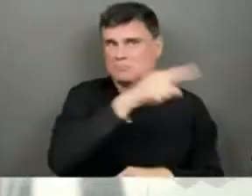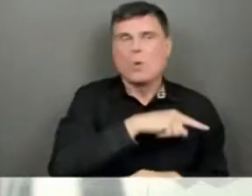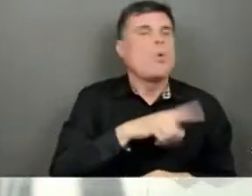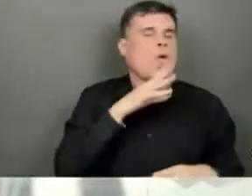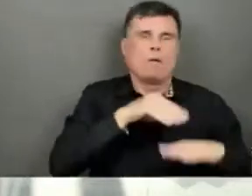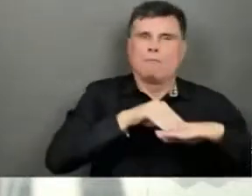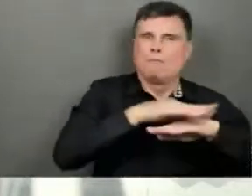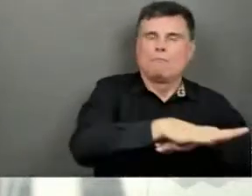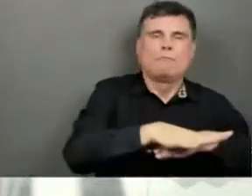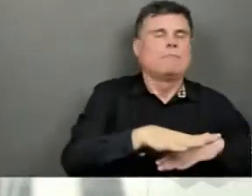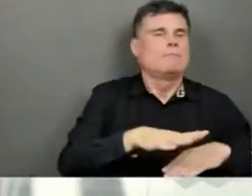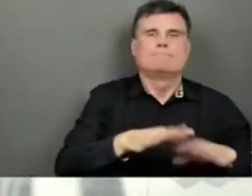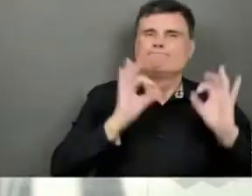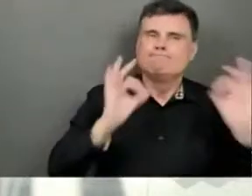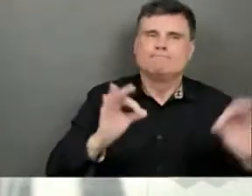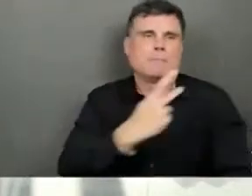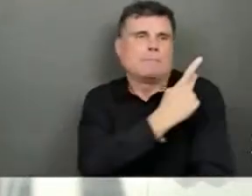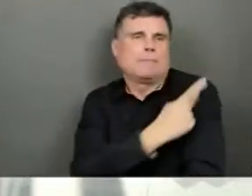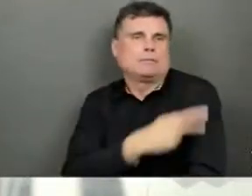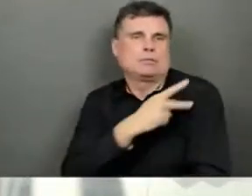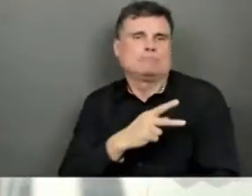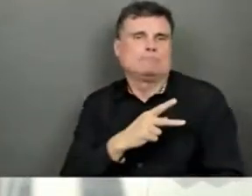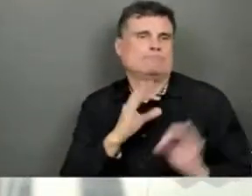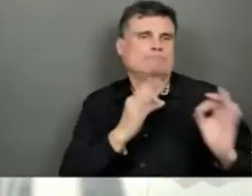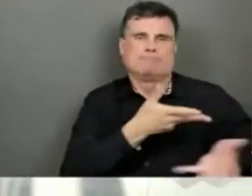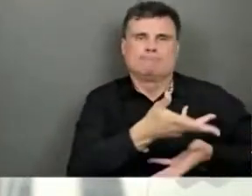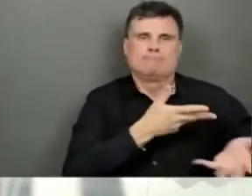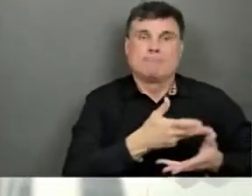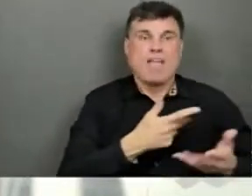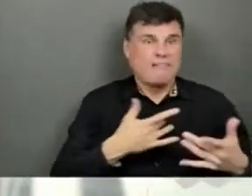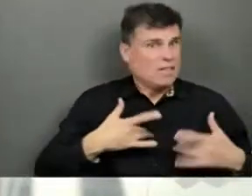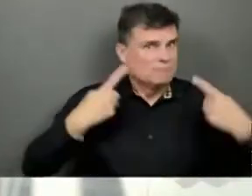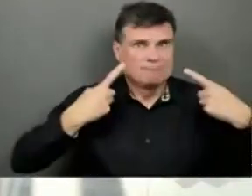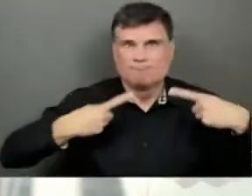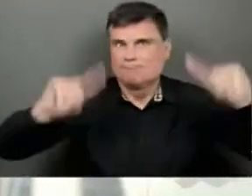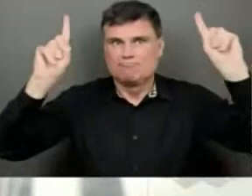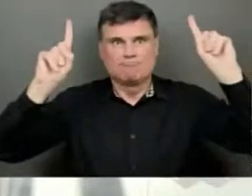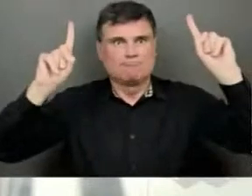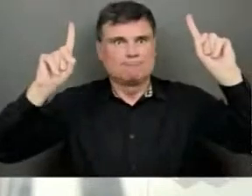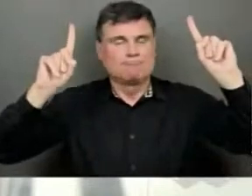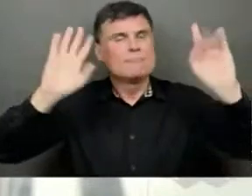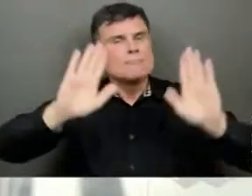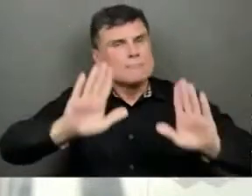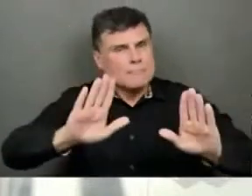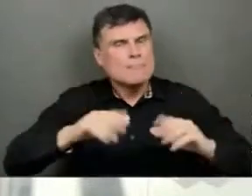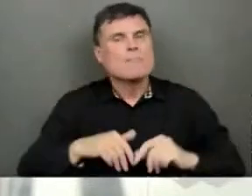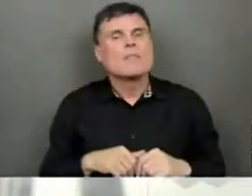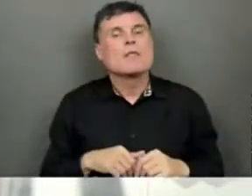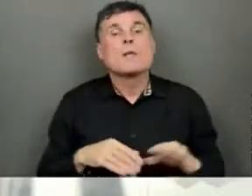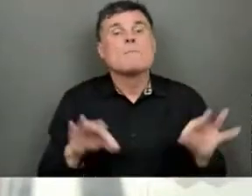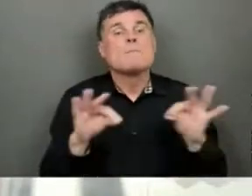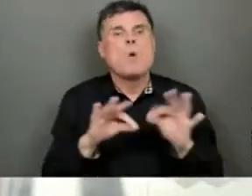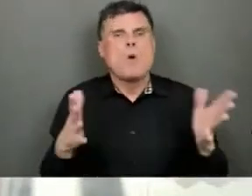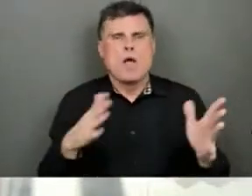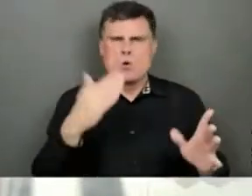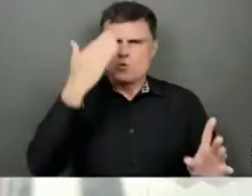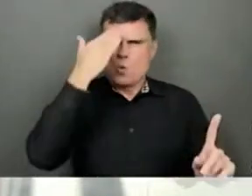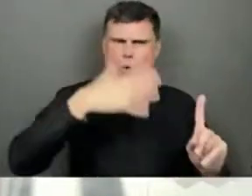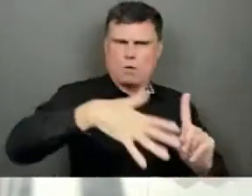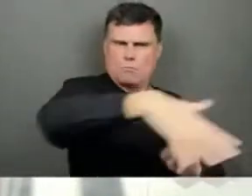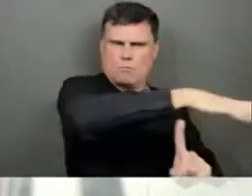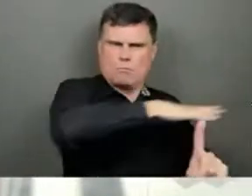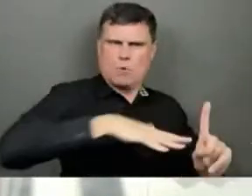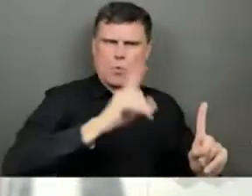a phenomenal success so far. Remember, it's important to put in context what that is, because not all physicians were